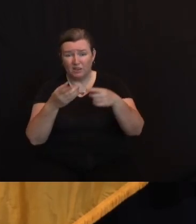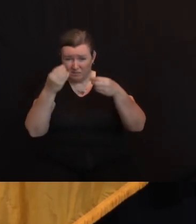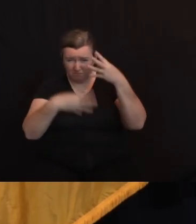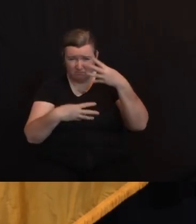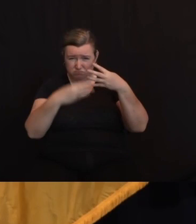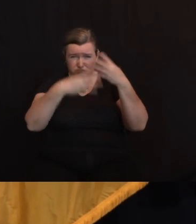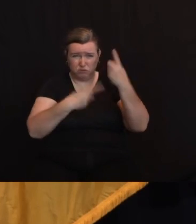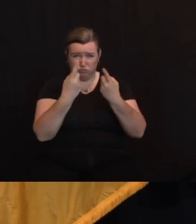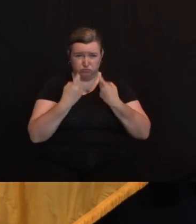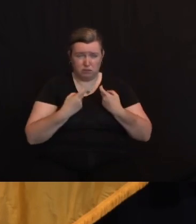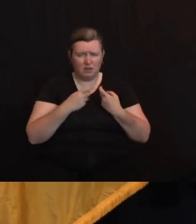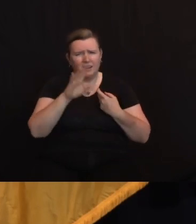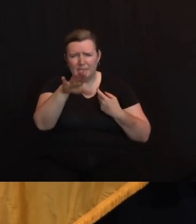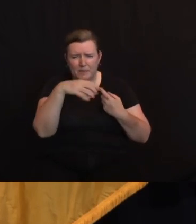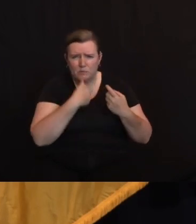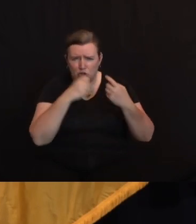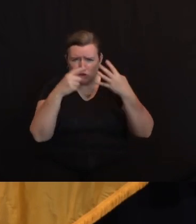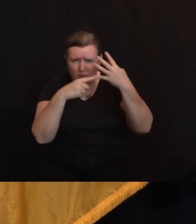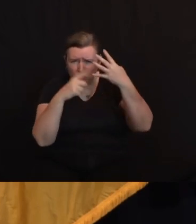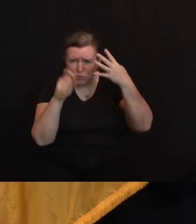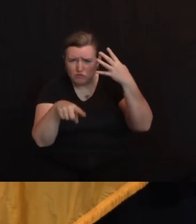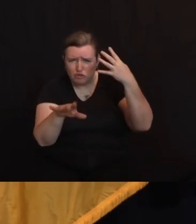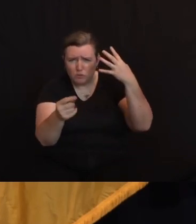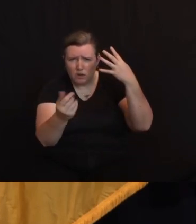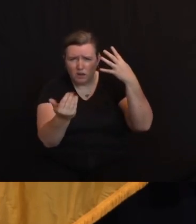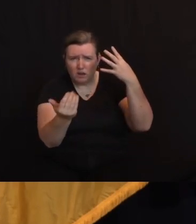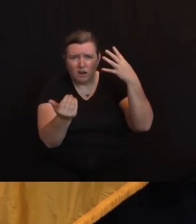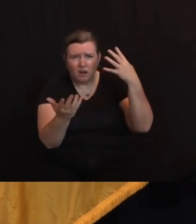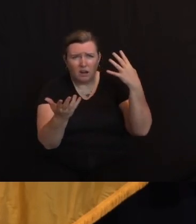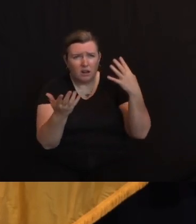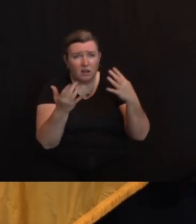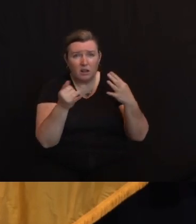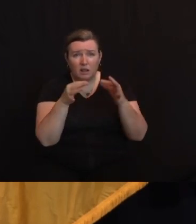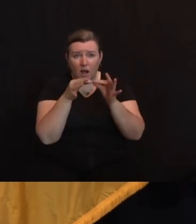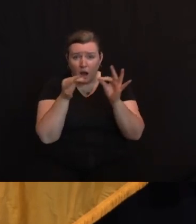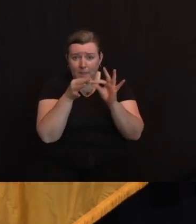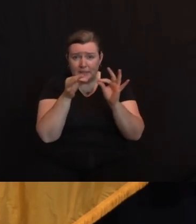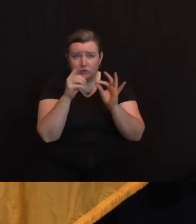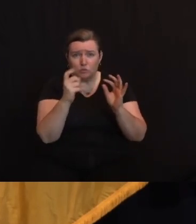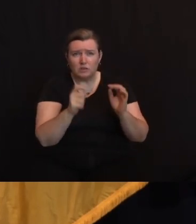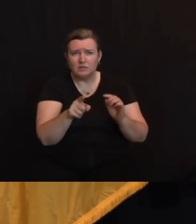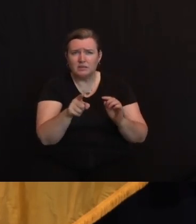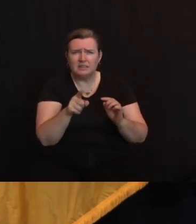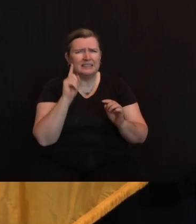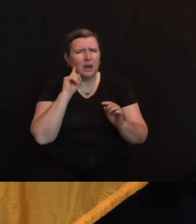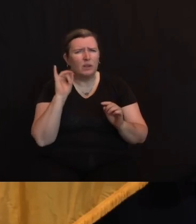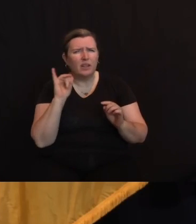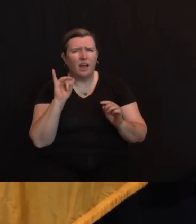you could have put that into Soviet Union 1975. It sounds like we don't